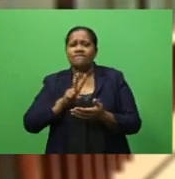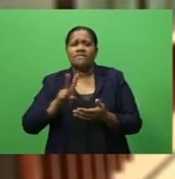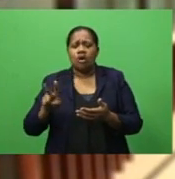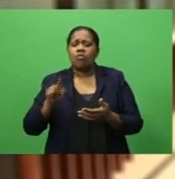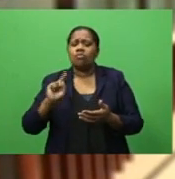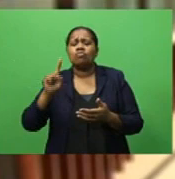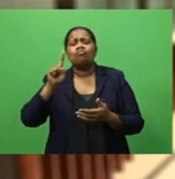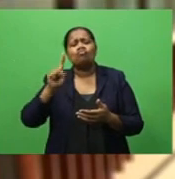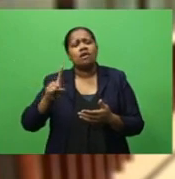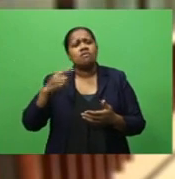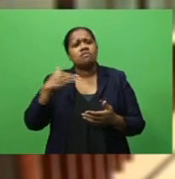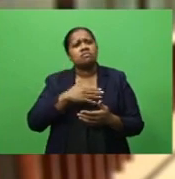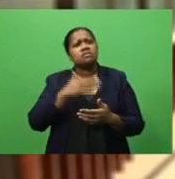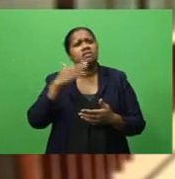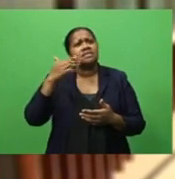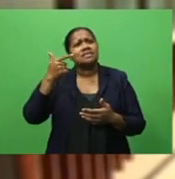approximately